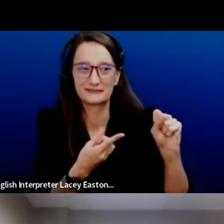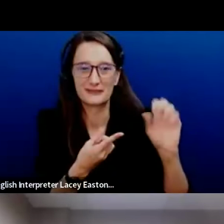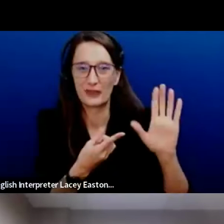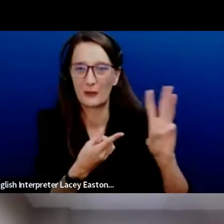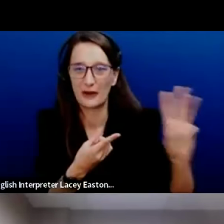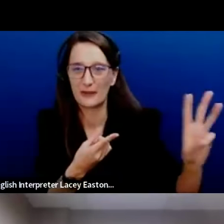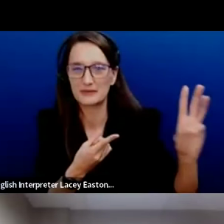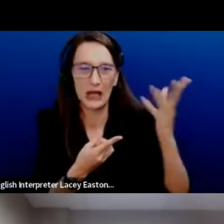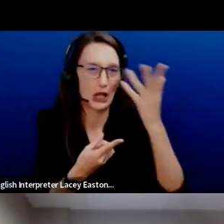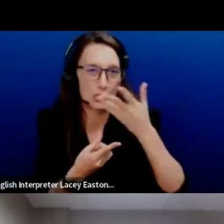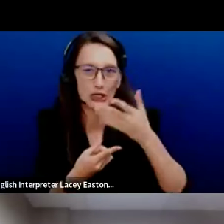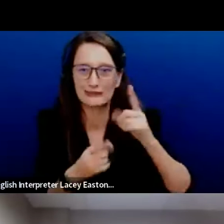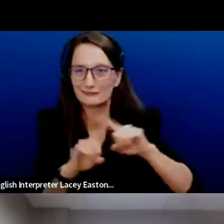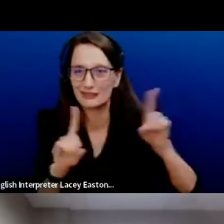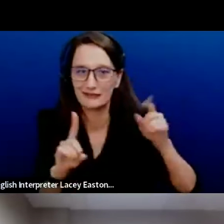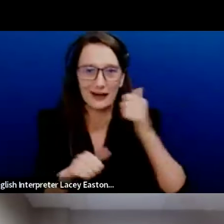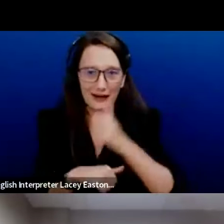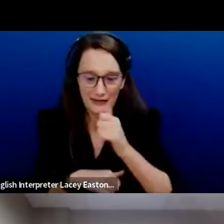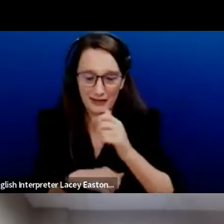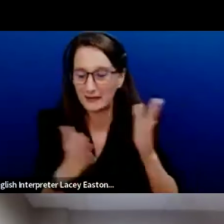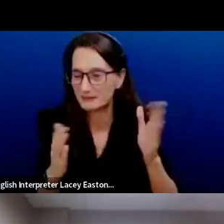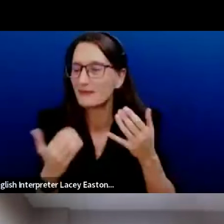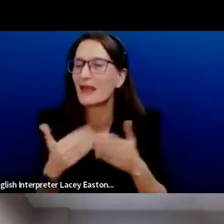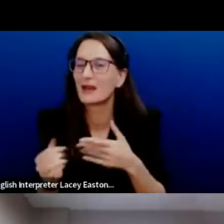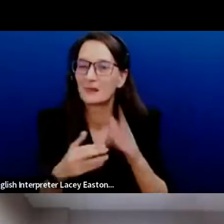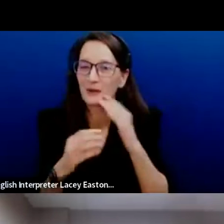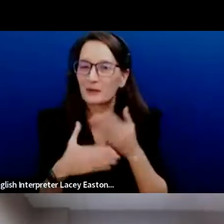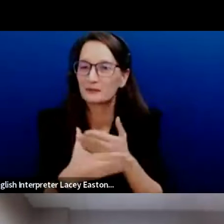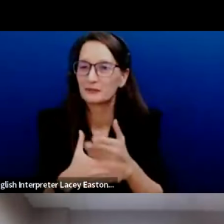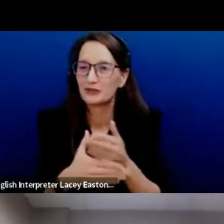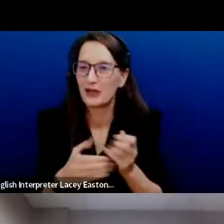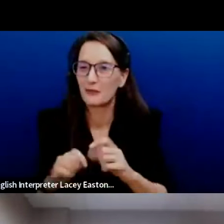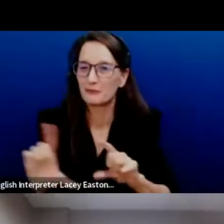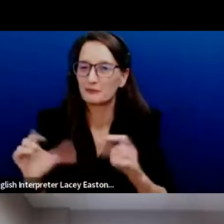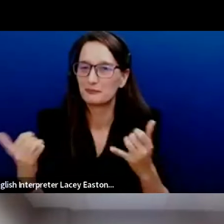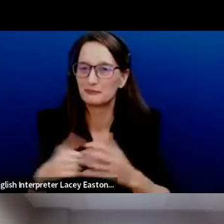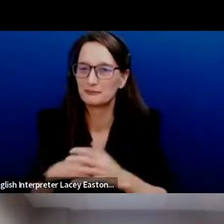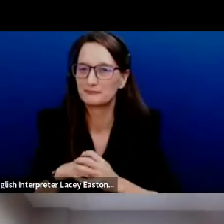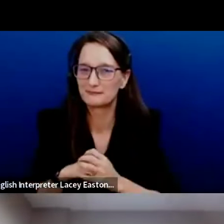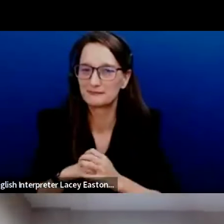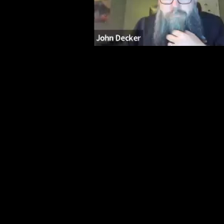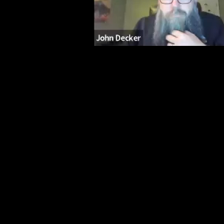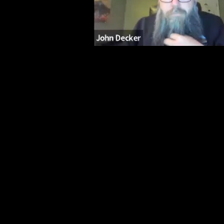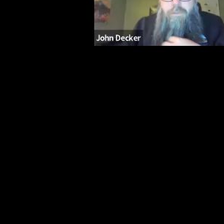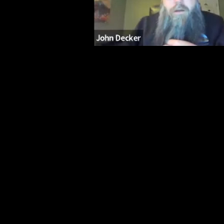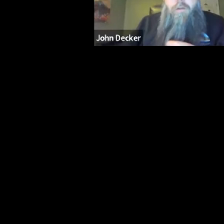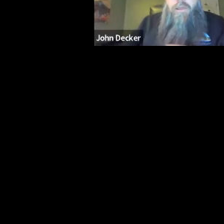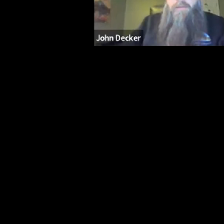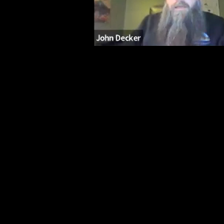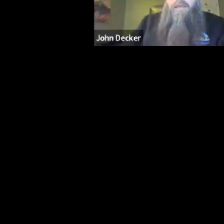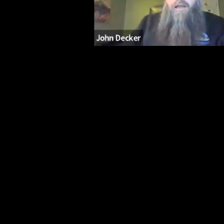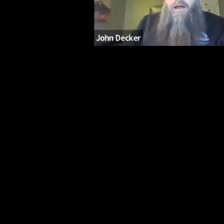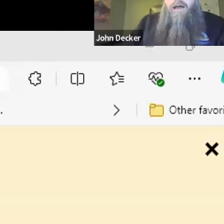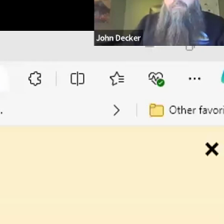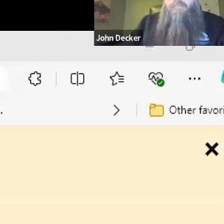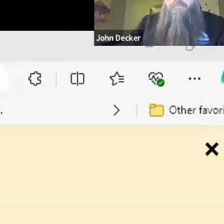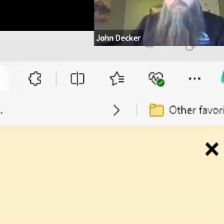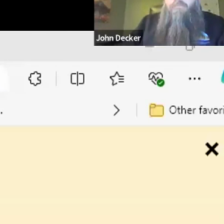looks like. And so let me share here. All right.